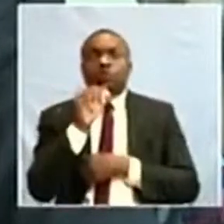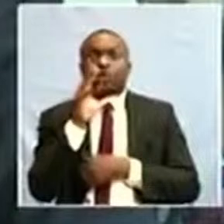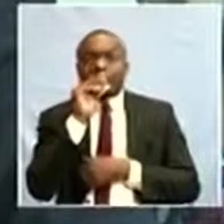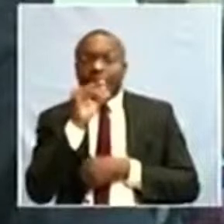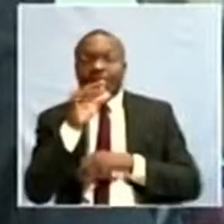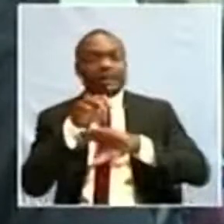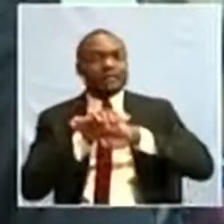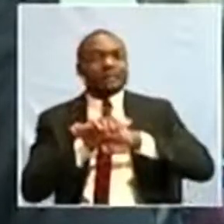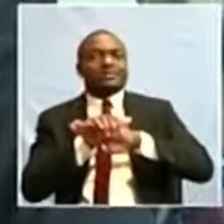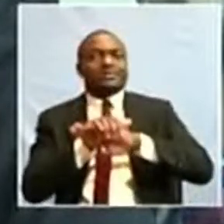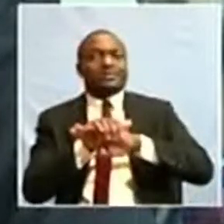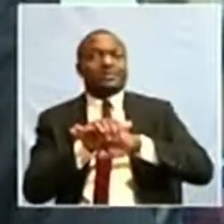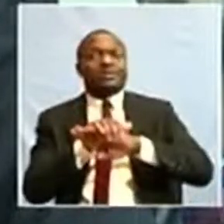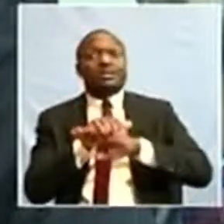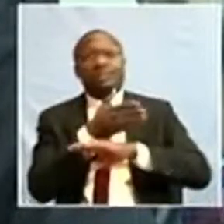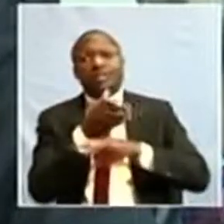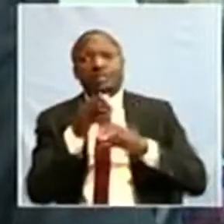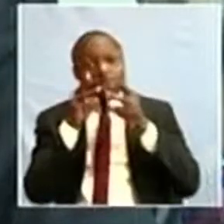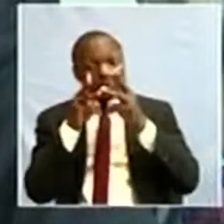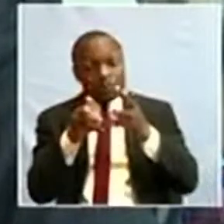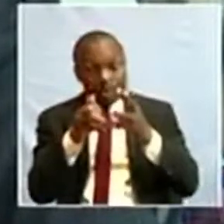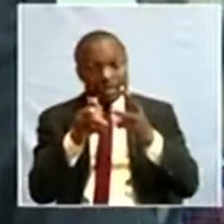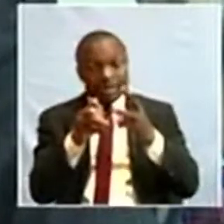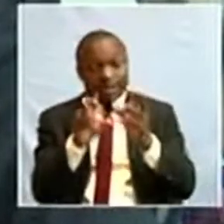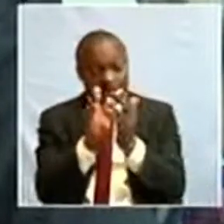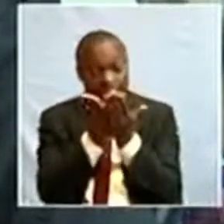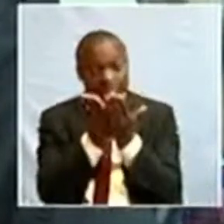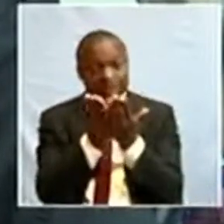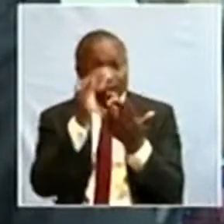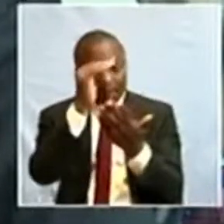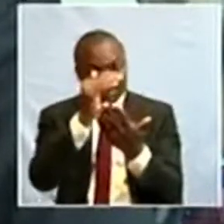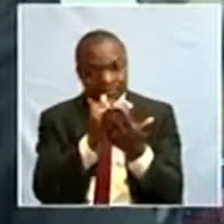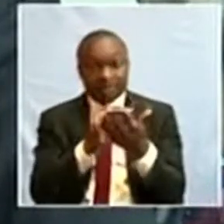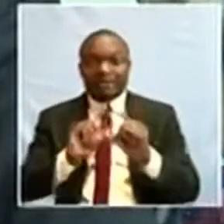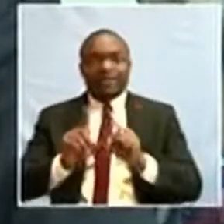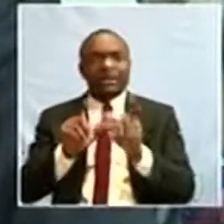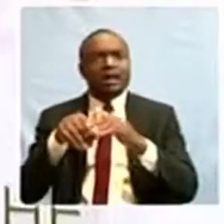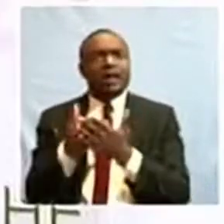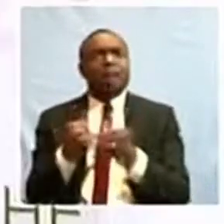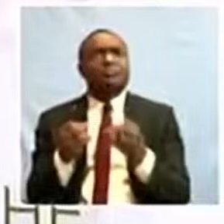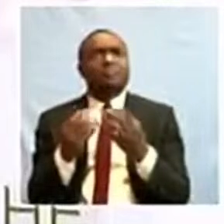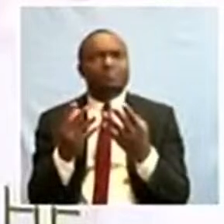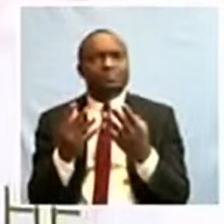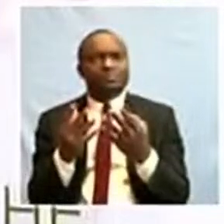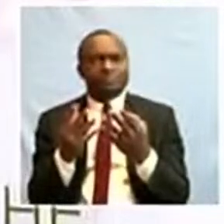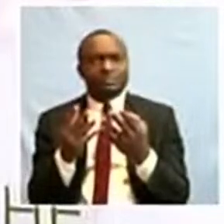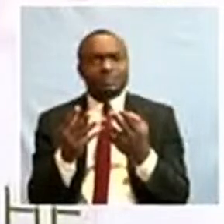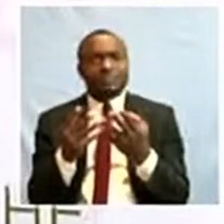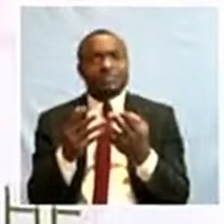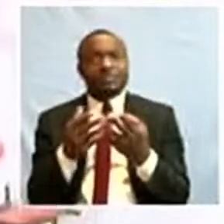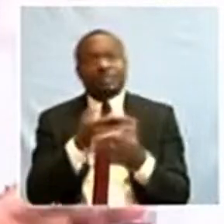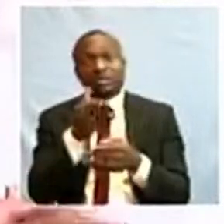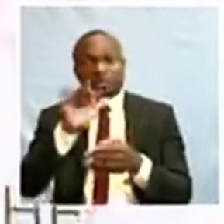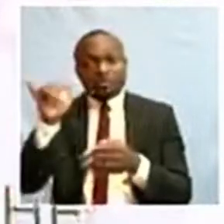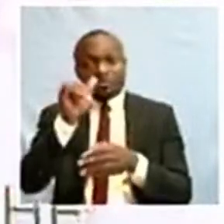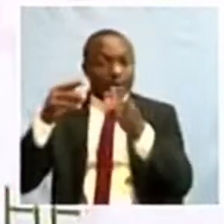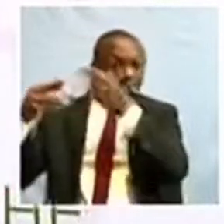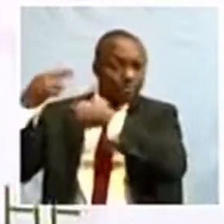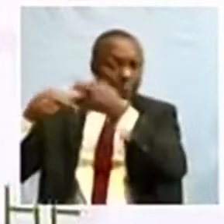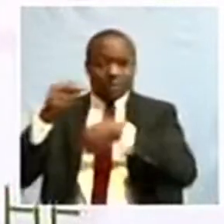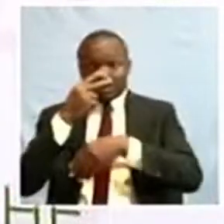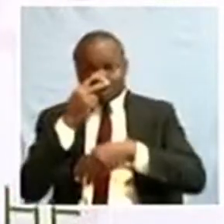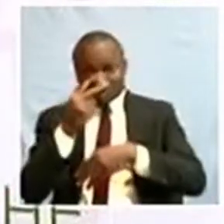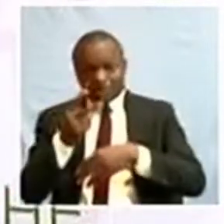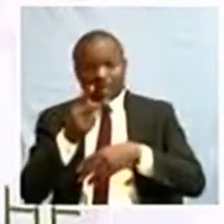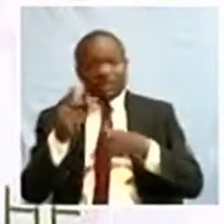approach in terms of the way the manuals will sit might be slightly different. And how often are those standards reviewed, looking at the changing times